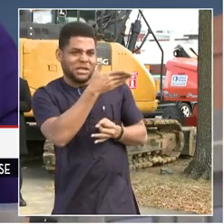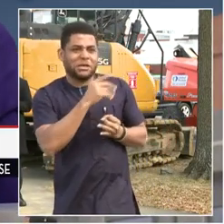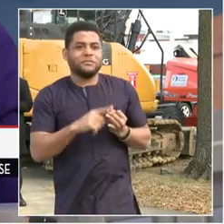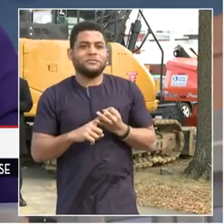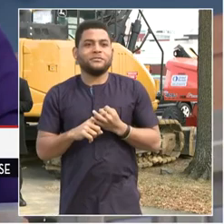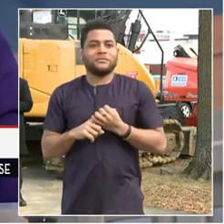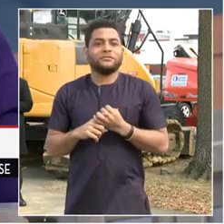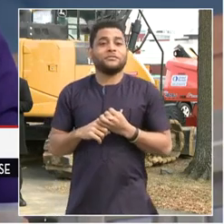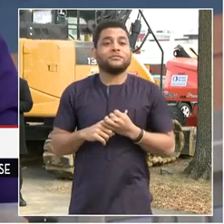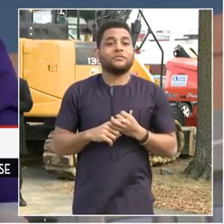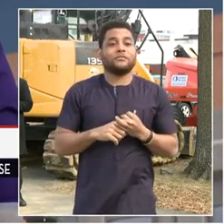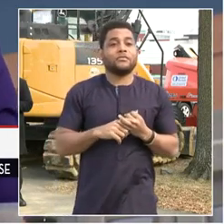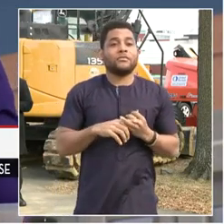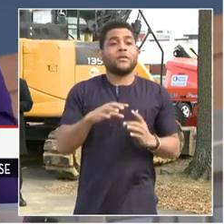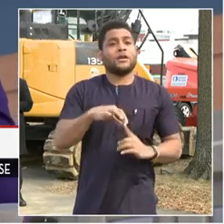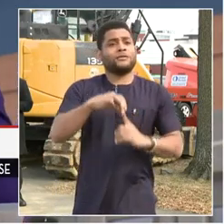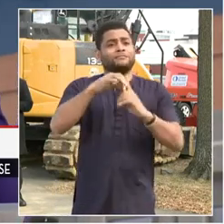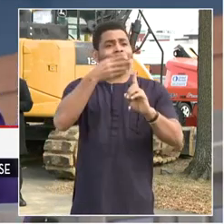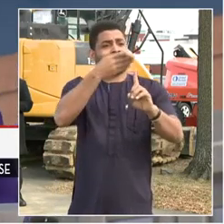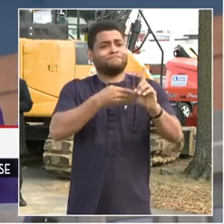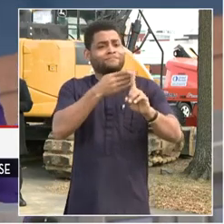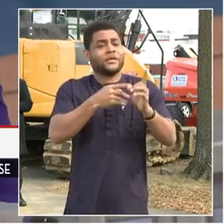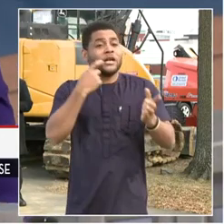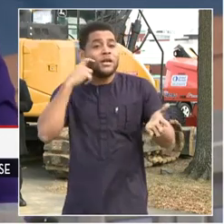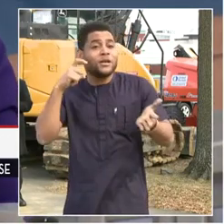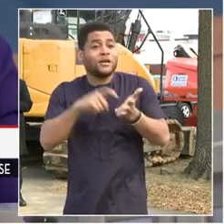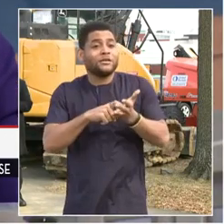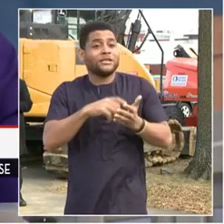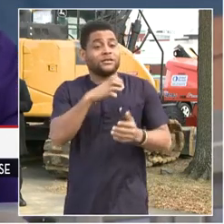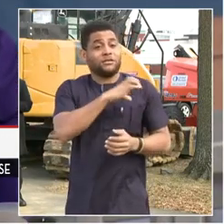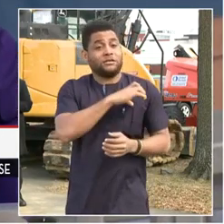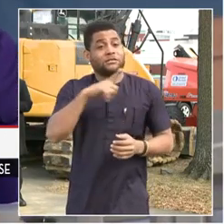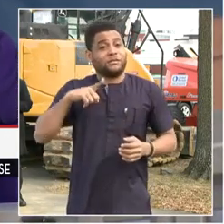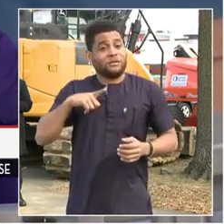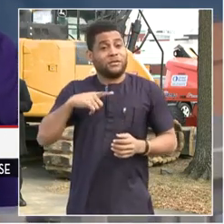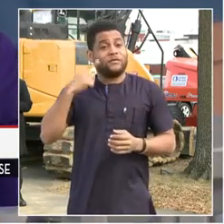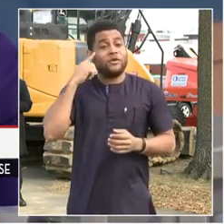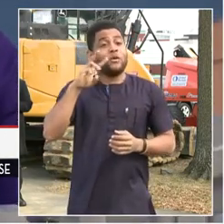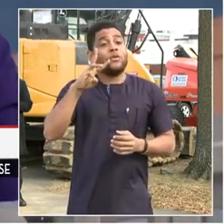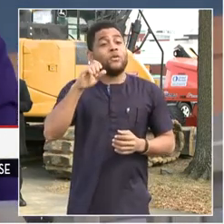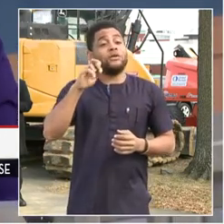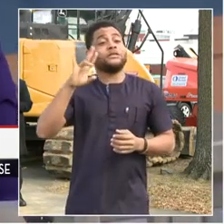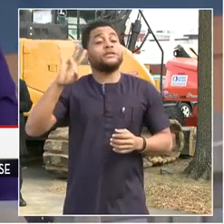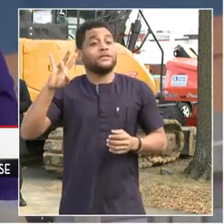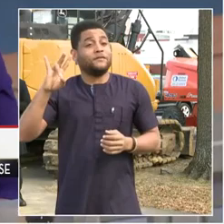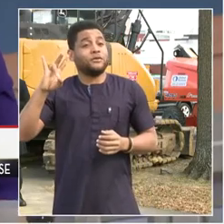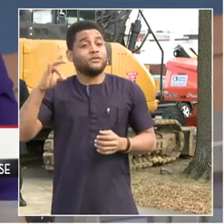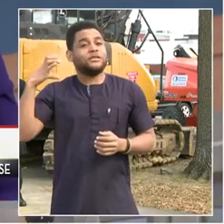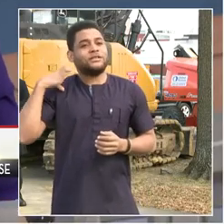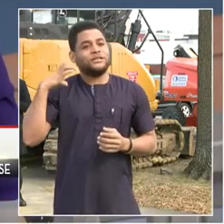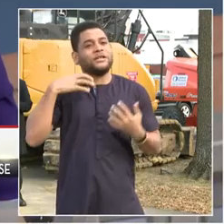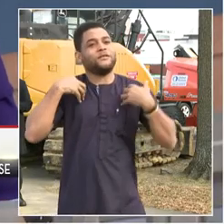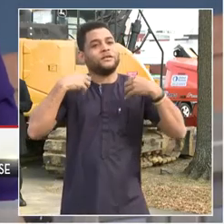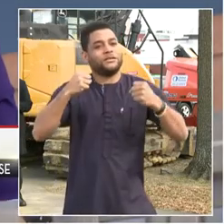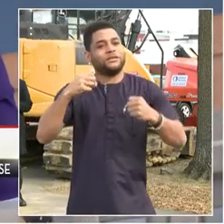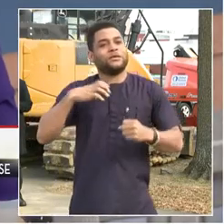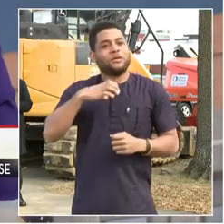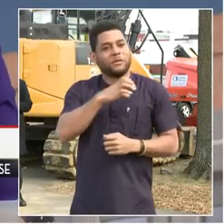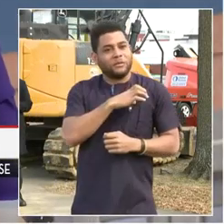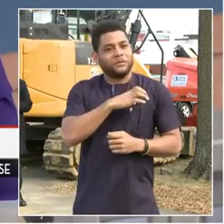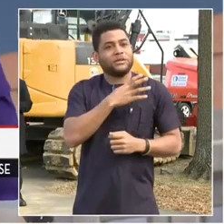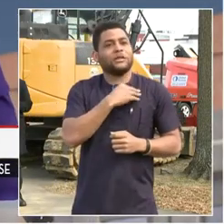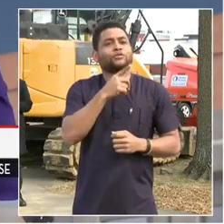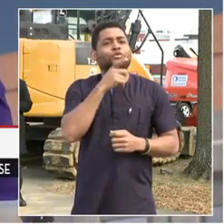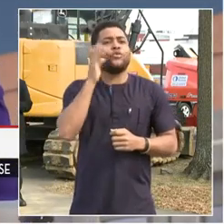And I especially want to acknowledge the council member for Ward 7, the chair of the Health Committee, and my predecessor